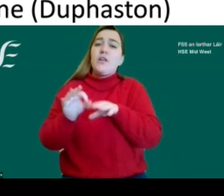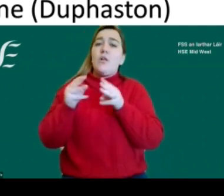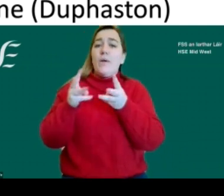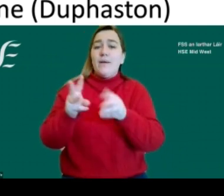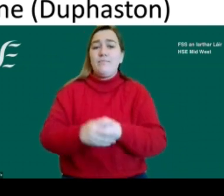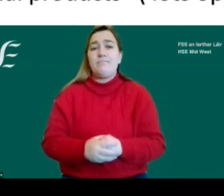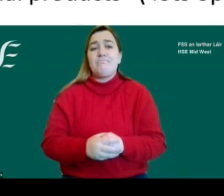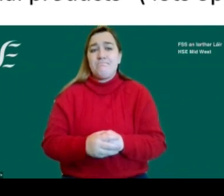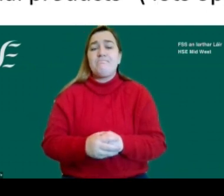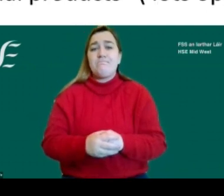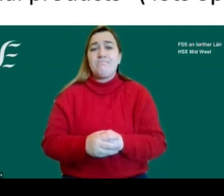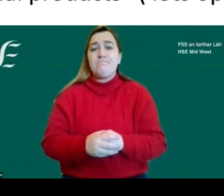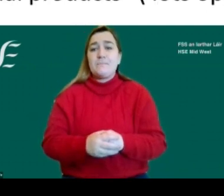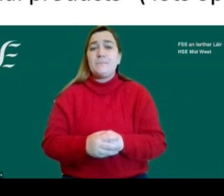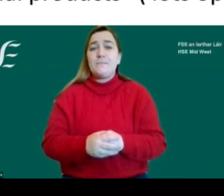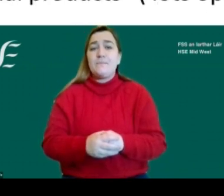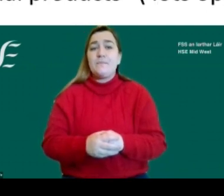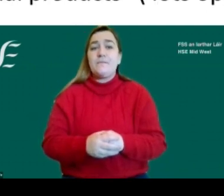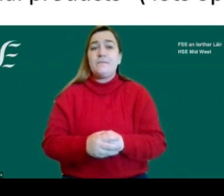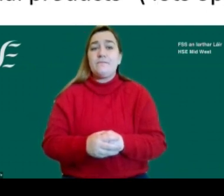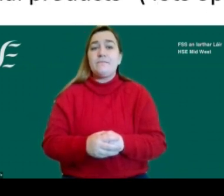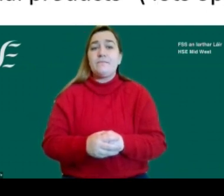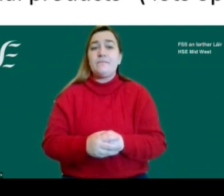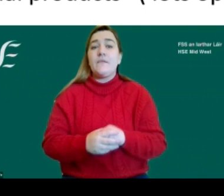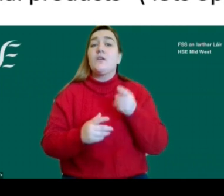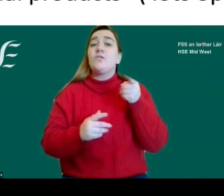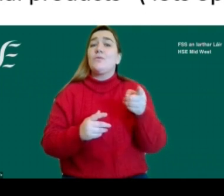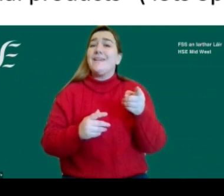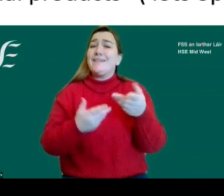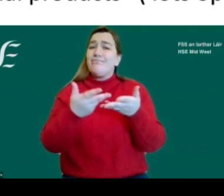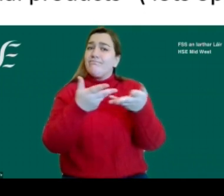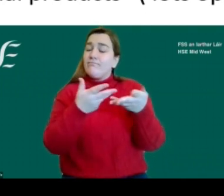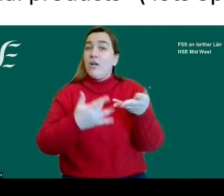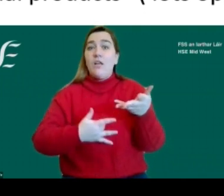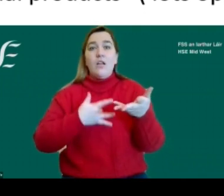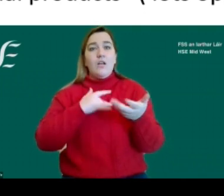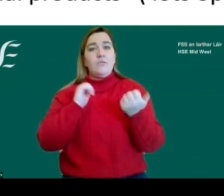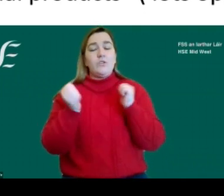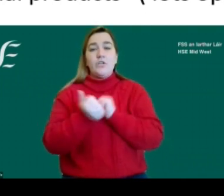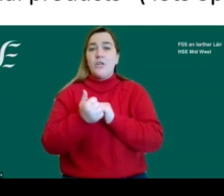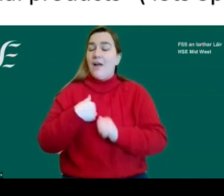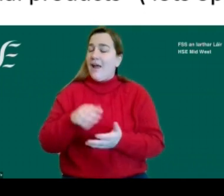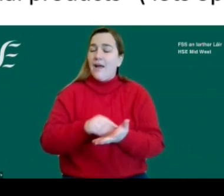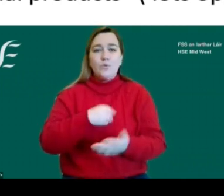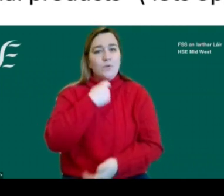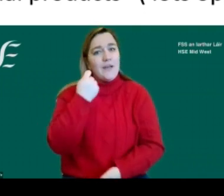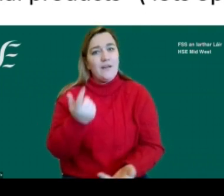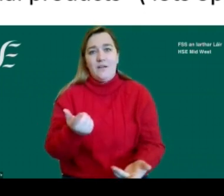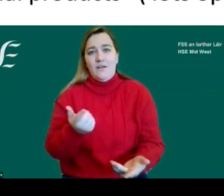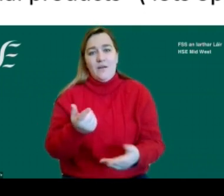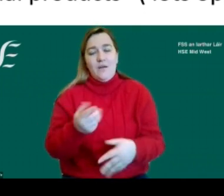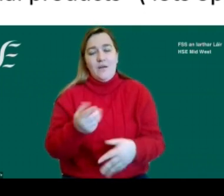way. So this consultation, it's a life-changing consultation. And for me, I have to say that most